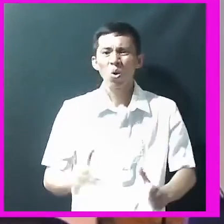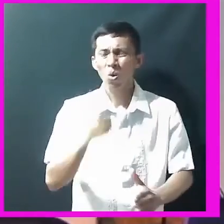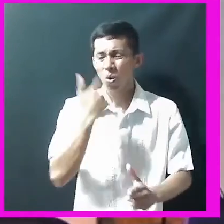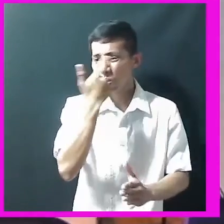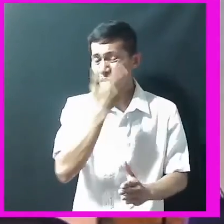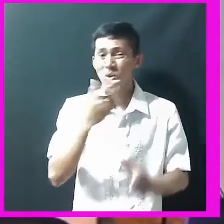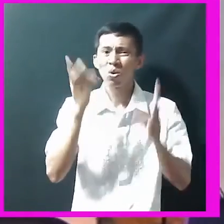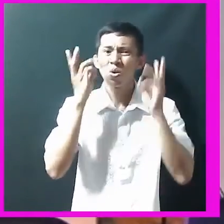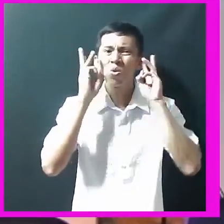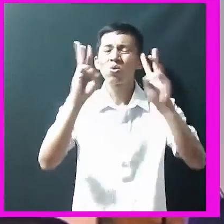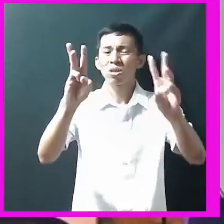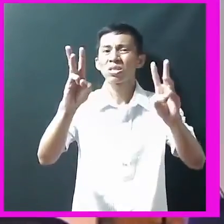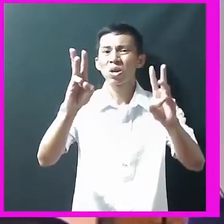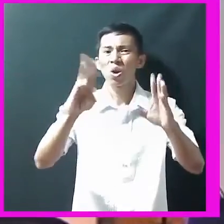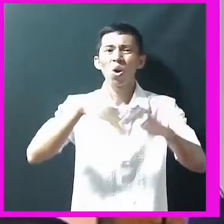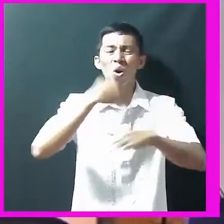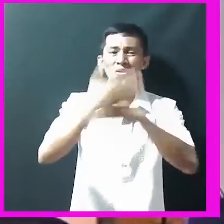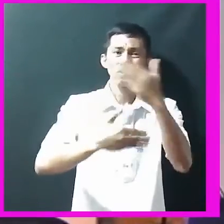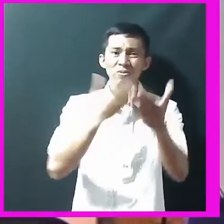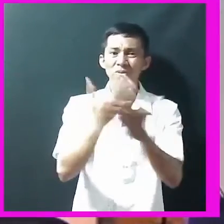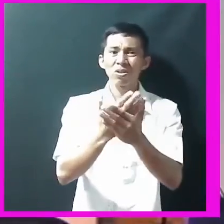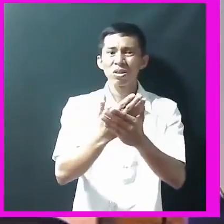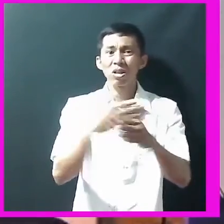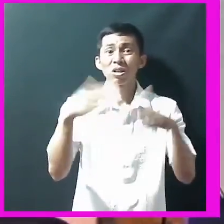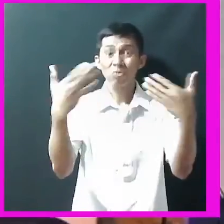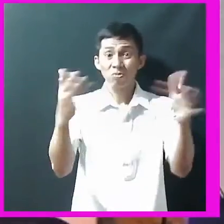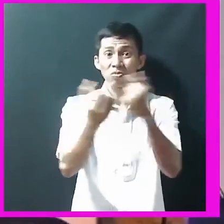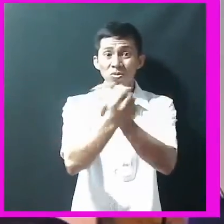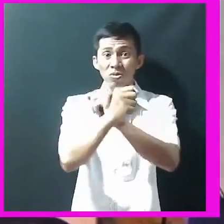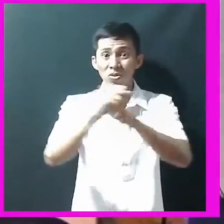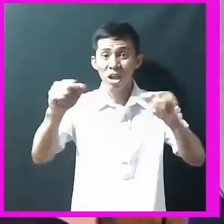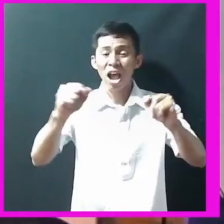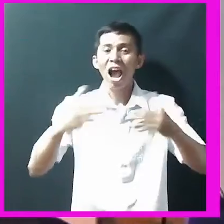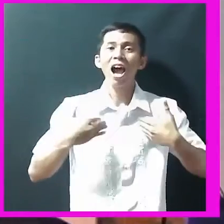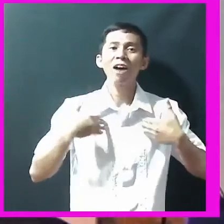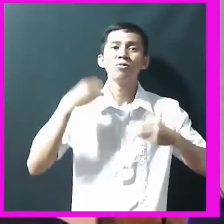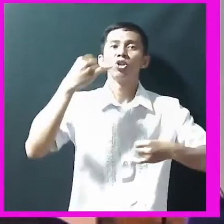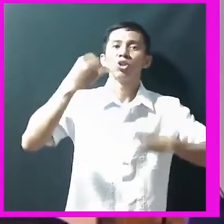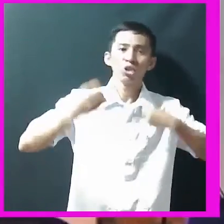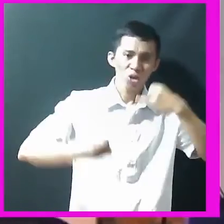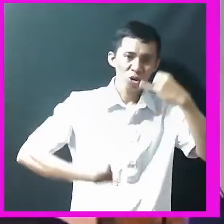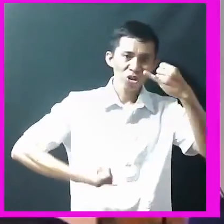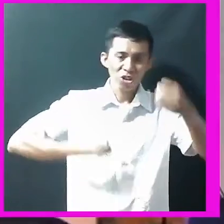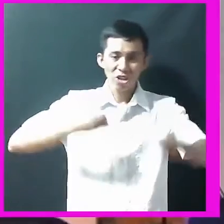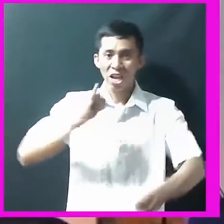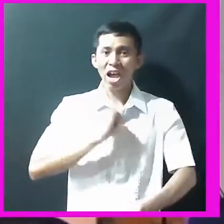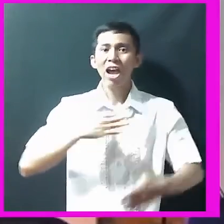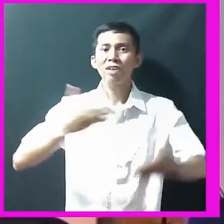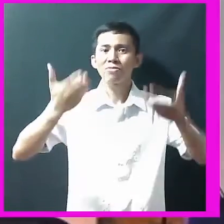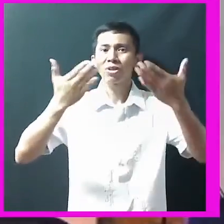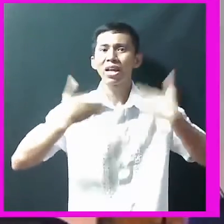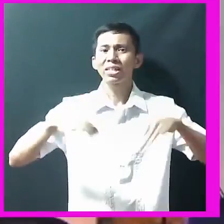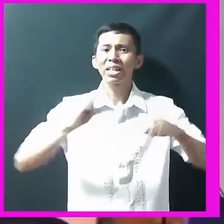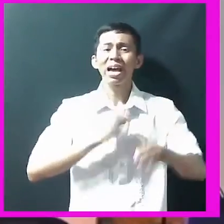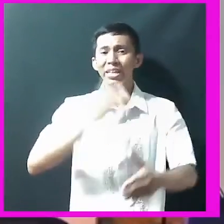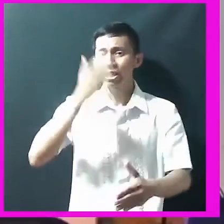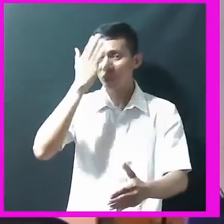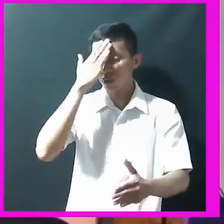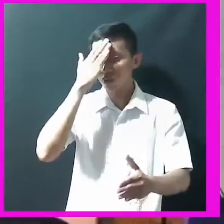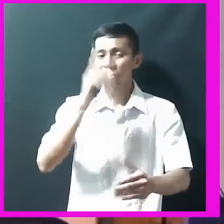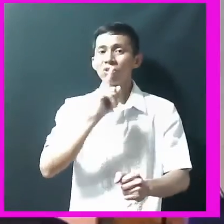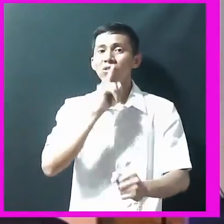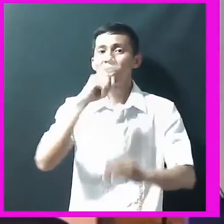from all sin, a redeemed soul with joy. I'm glad that I know the